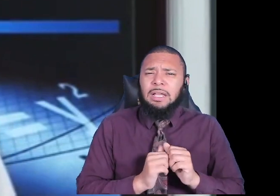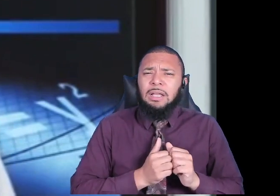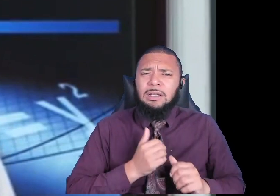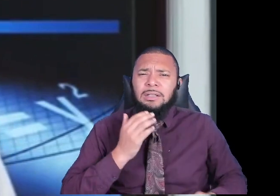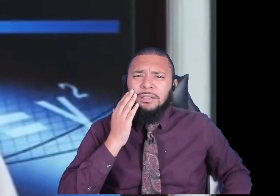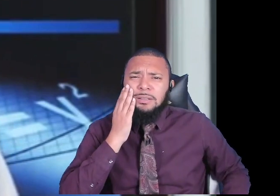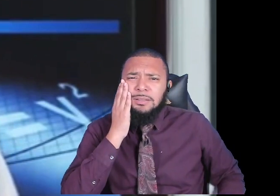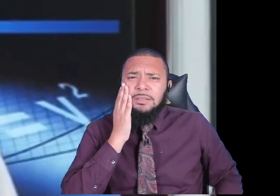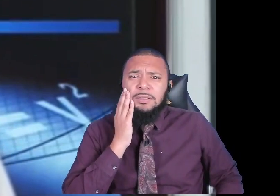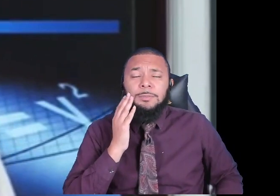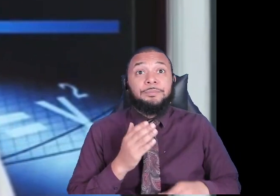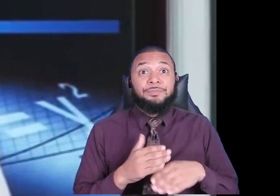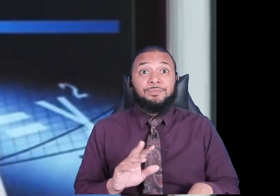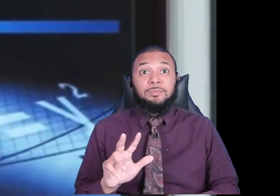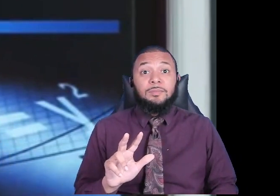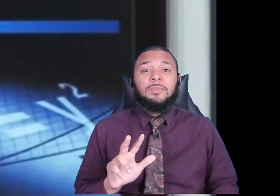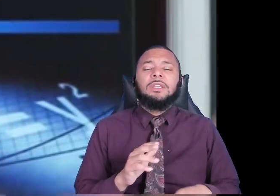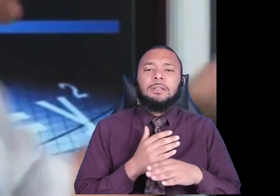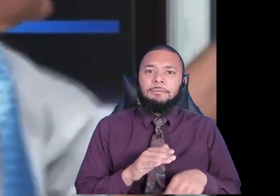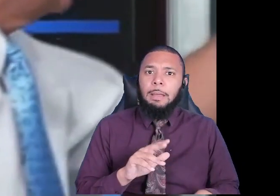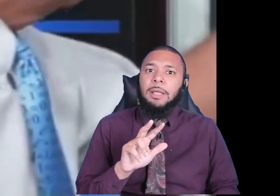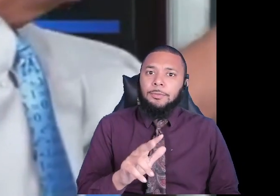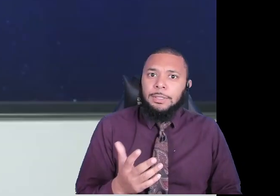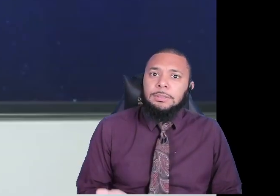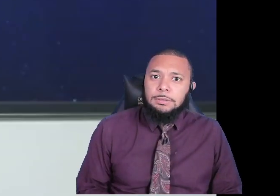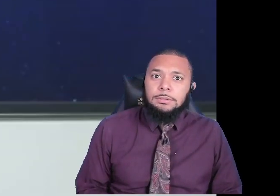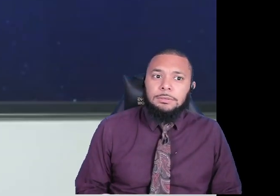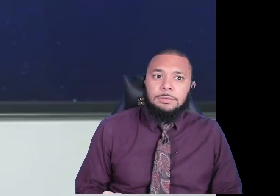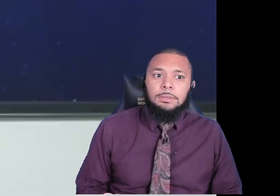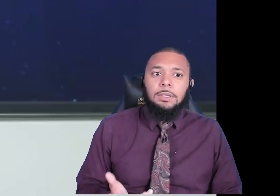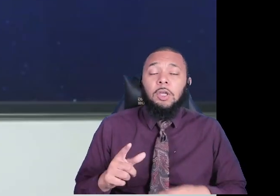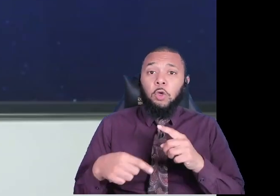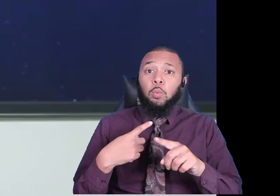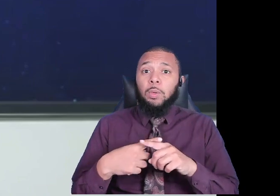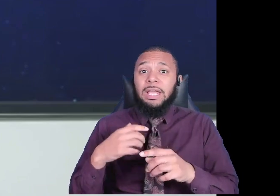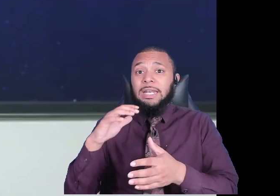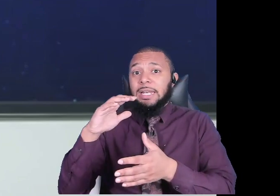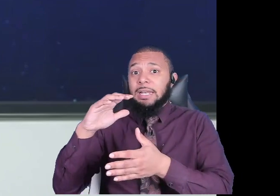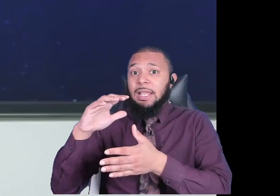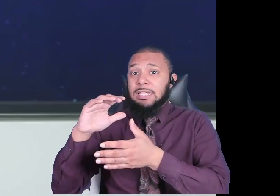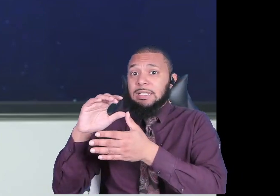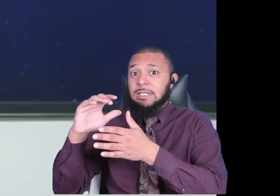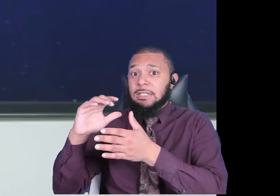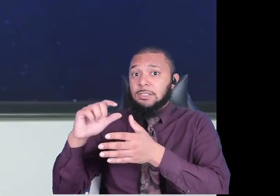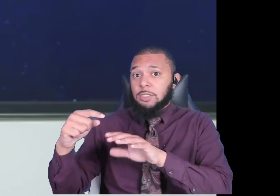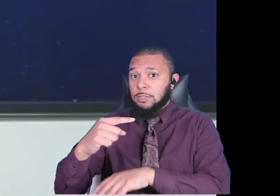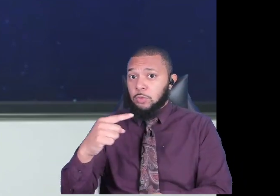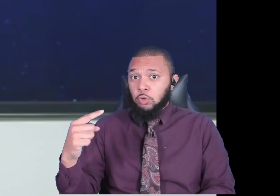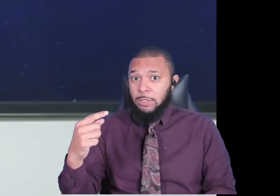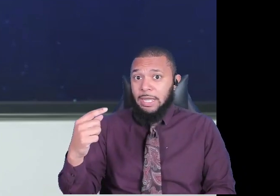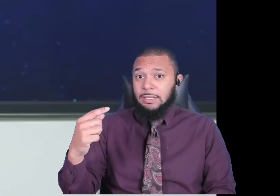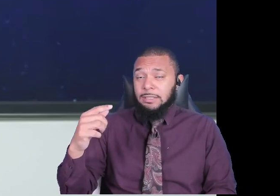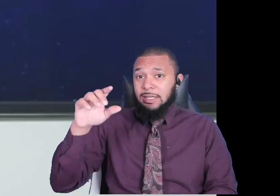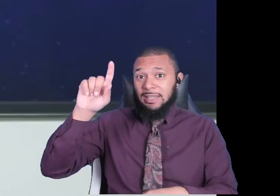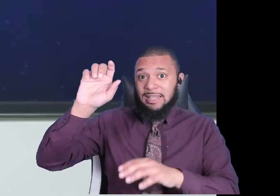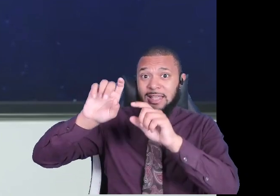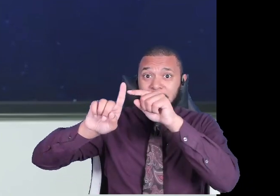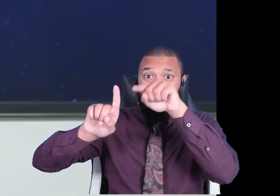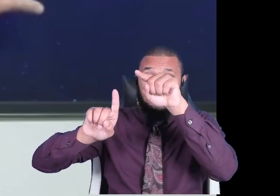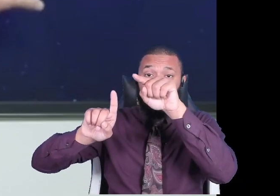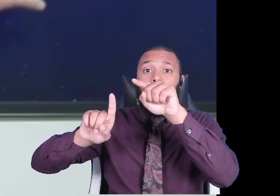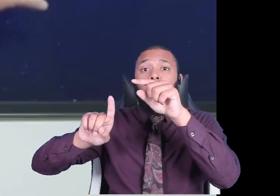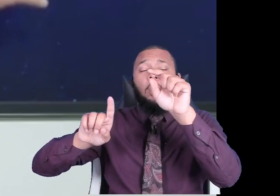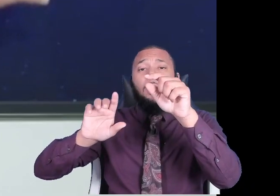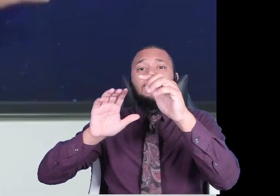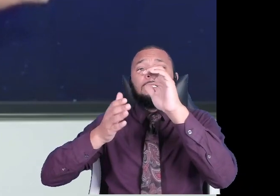Jackson? Just divide by 3. Divide by 3. When I subtract 1 from this exponent, that takes my